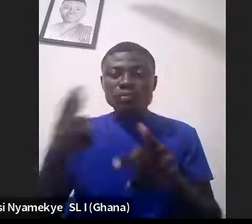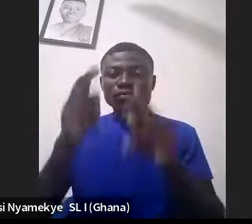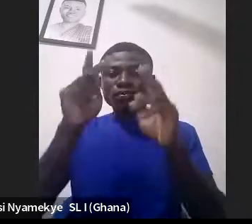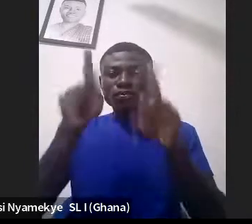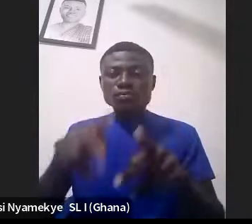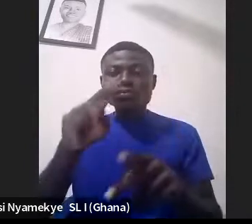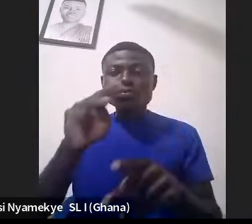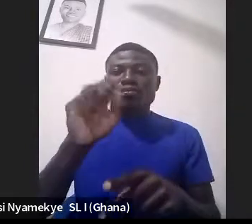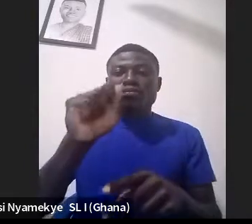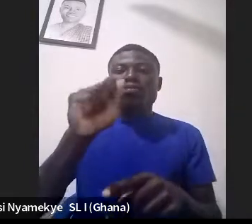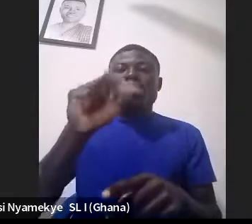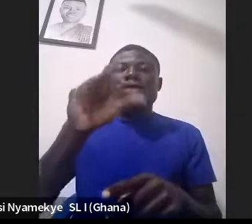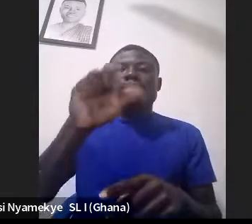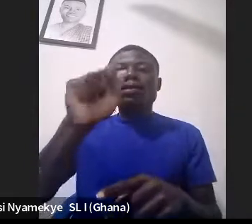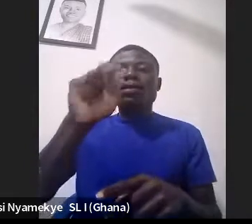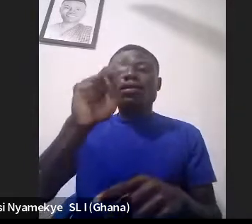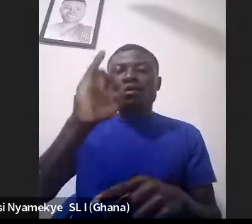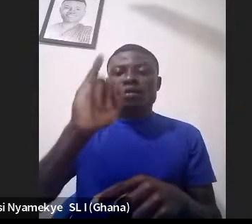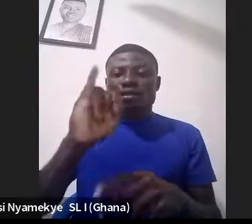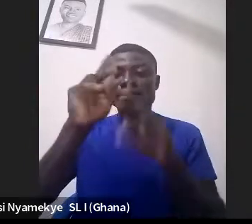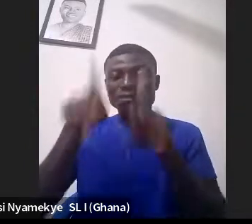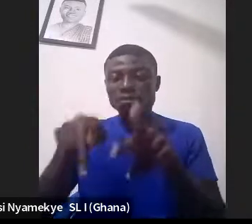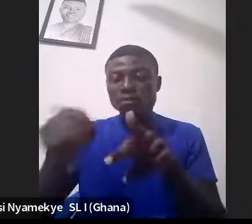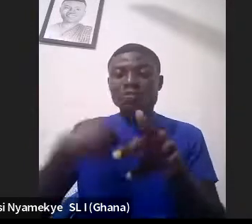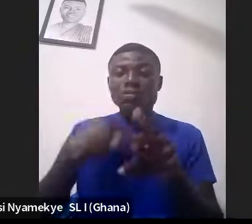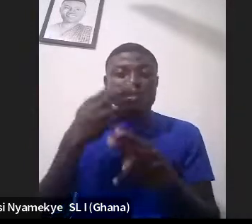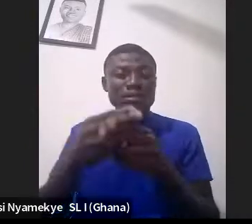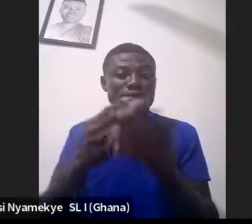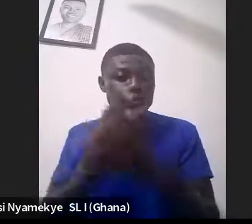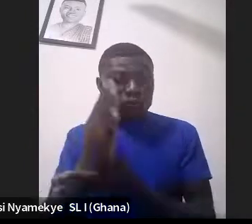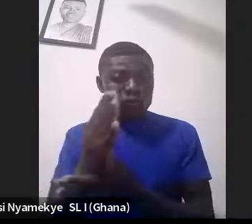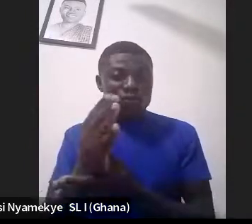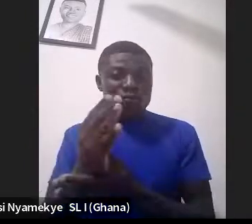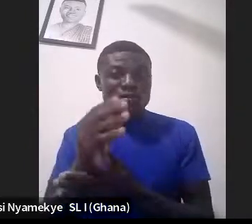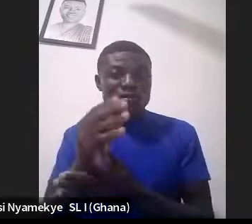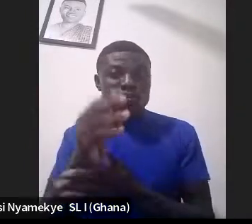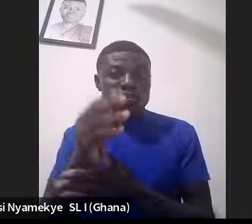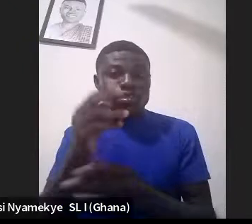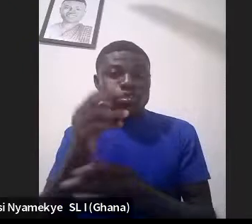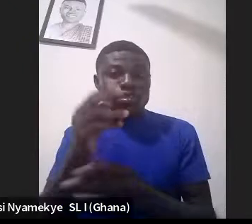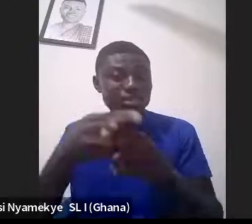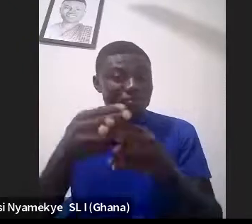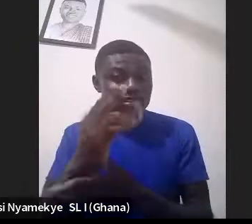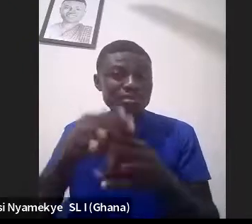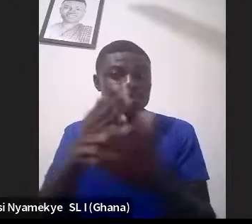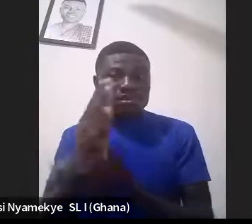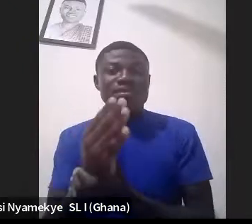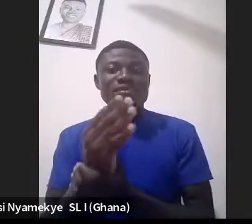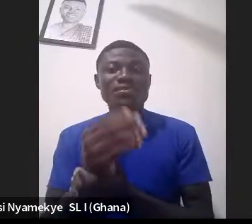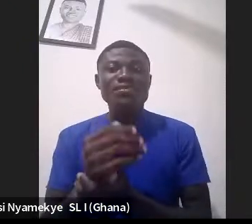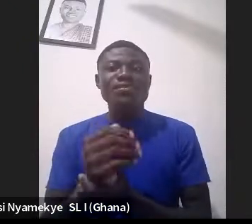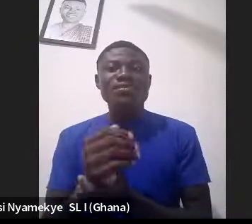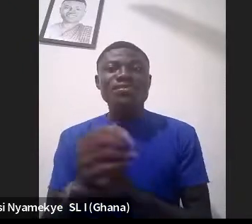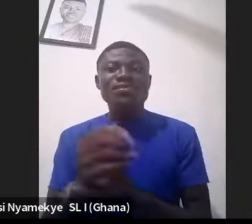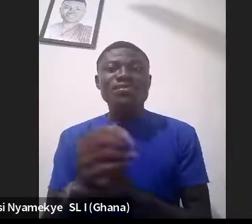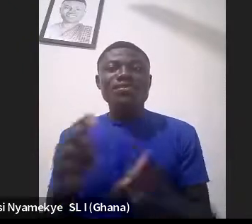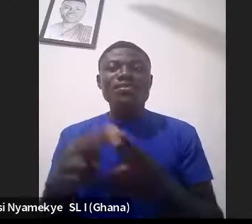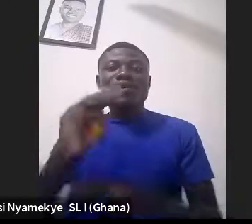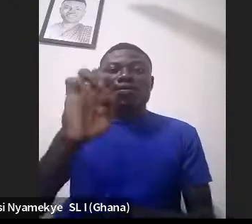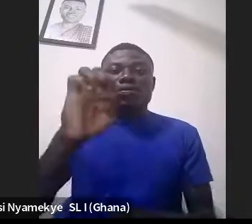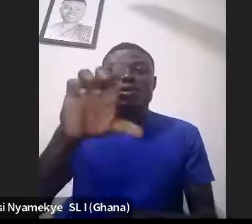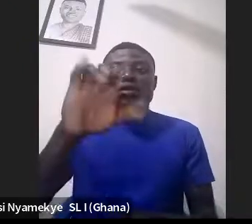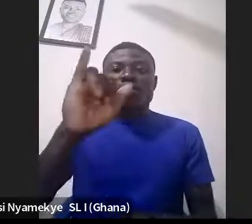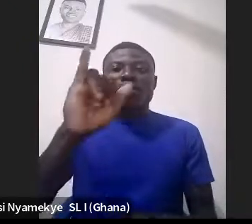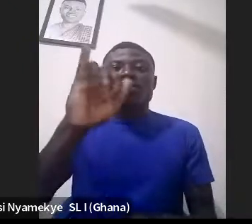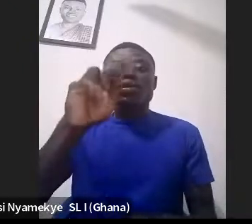Brethour. If I got it right, I hope I got it correct. So Melanie is a resource elementary teacher